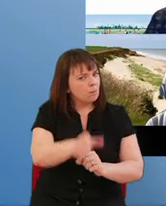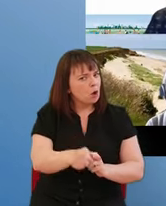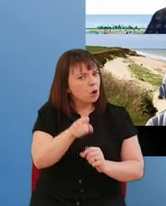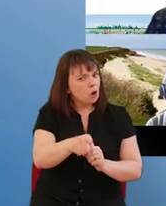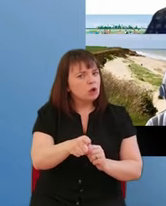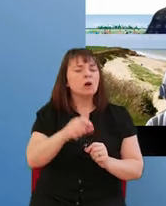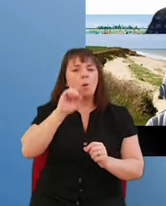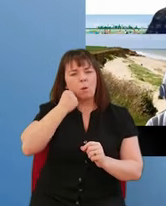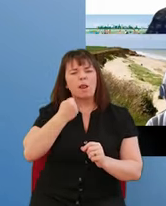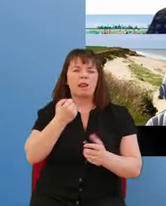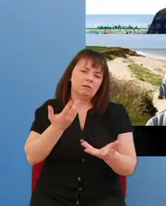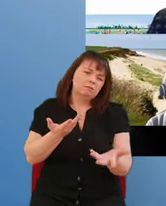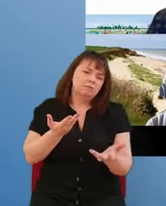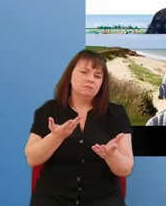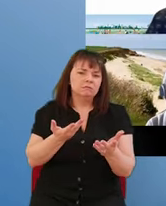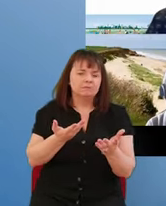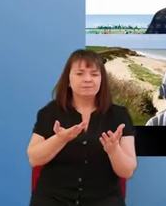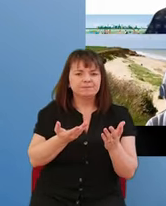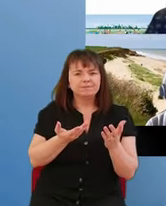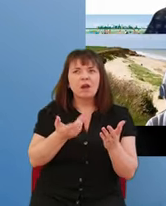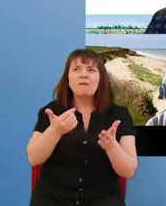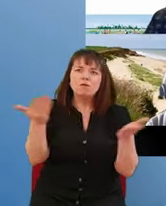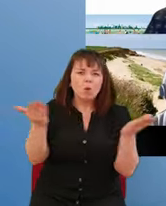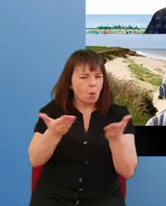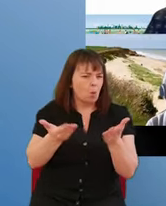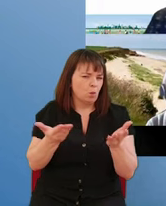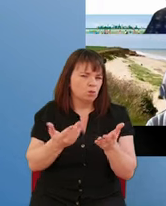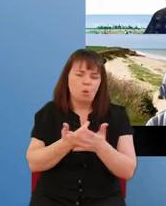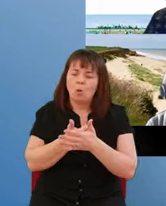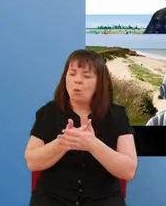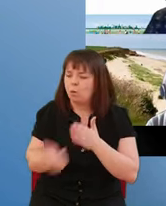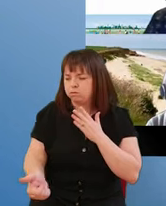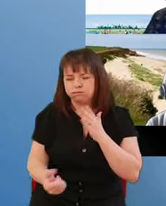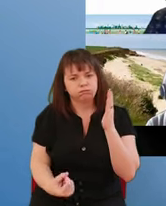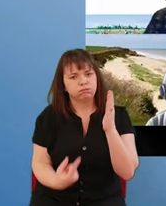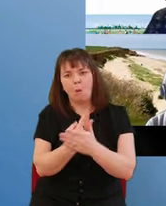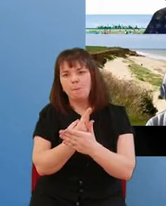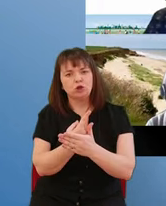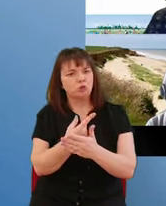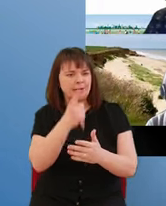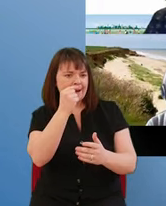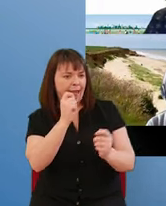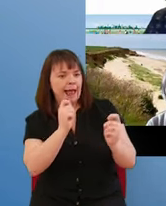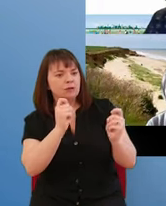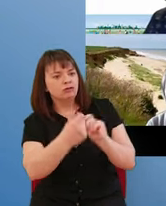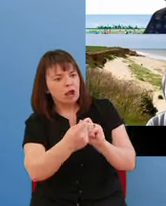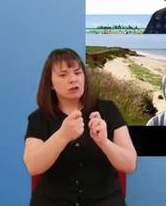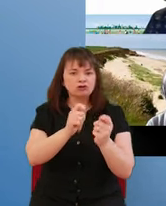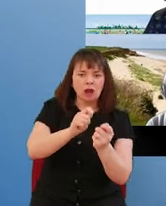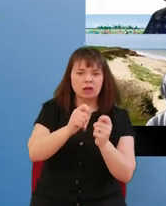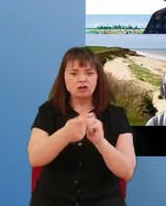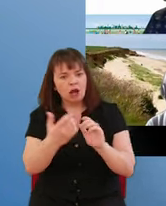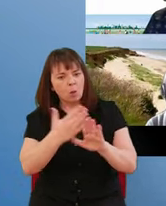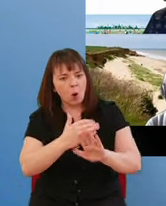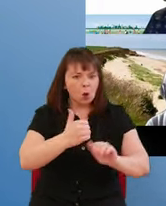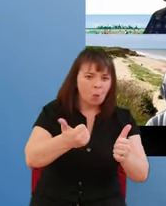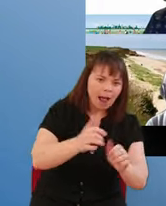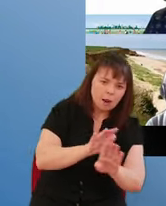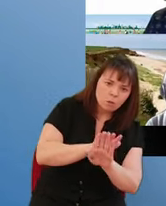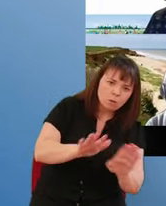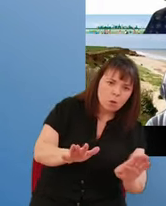encourage, you know, maybe through social prescribing services, for example, different ways of